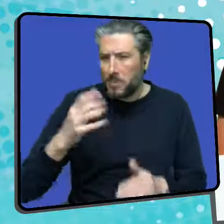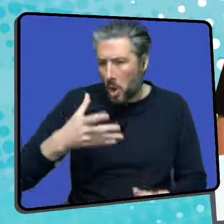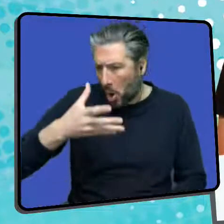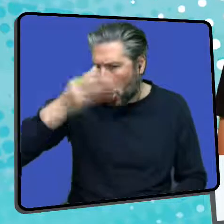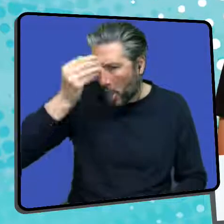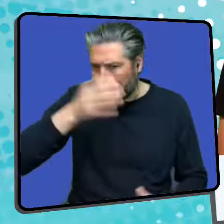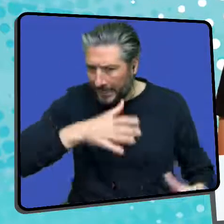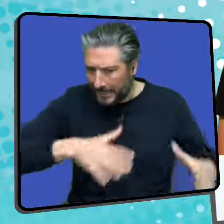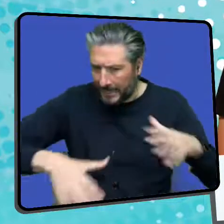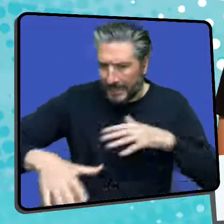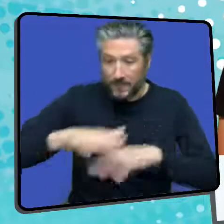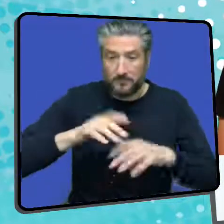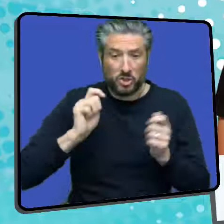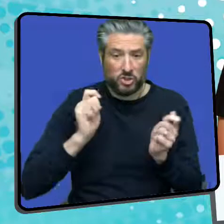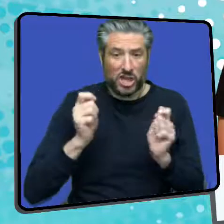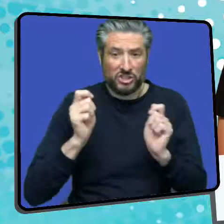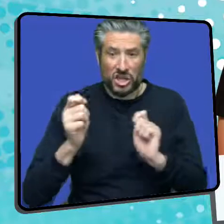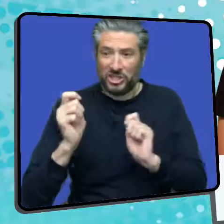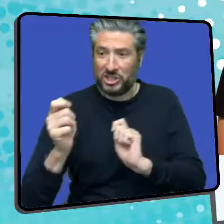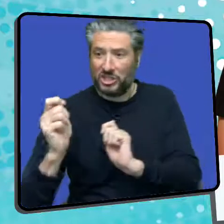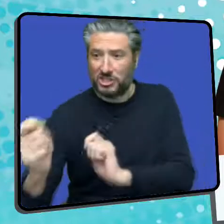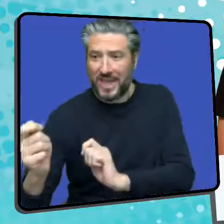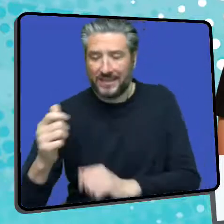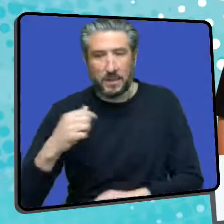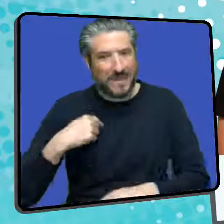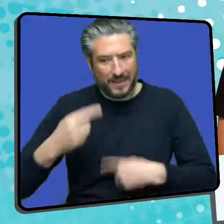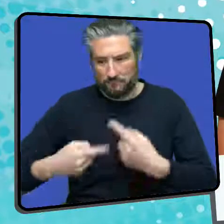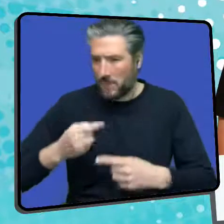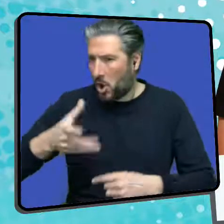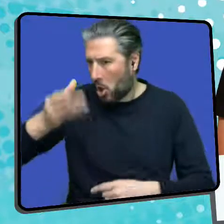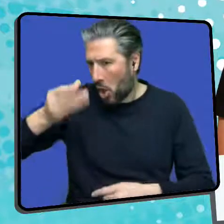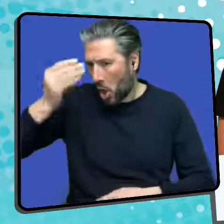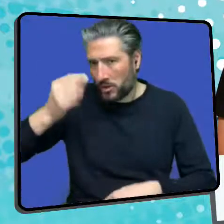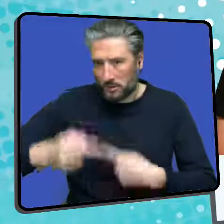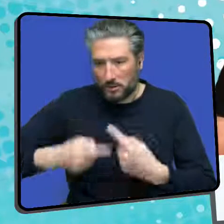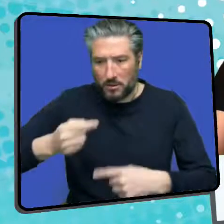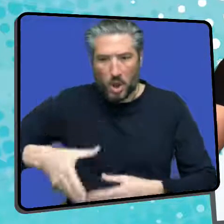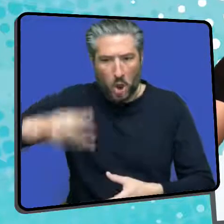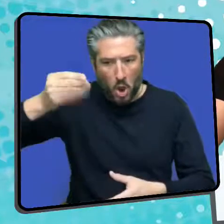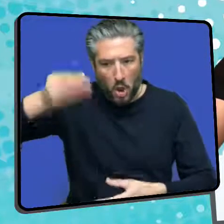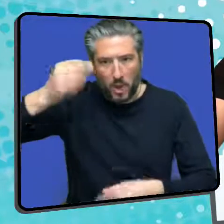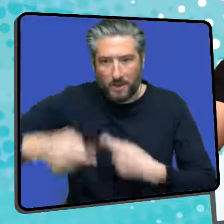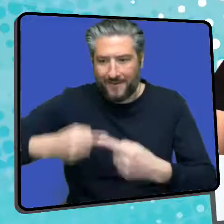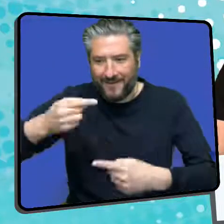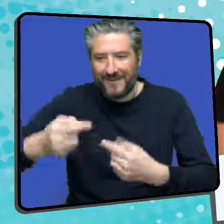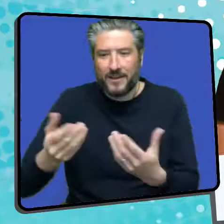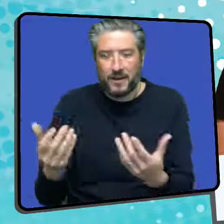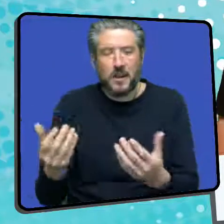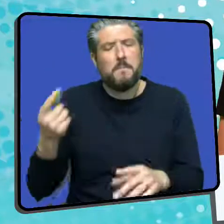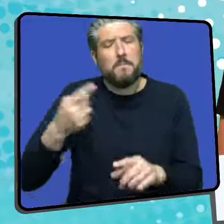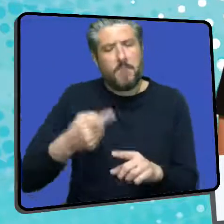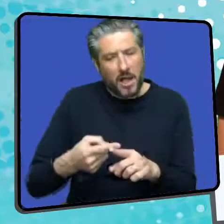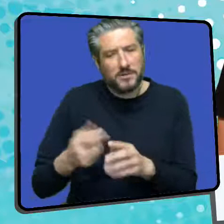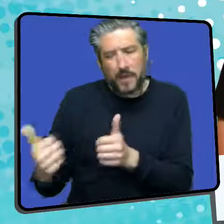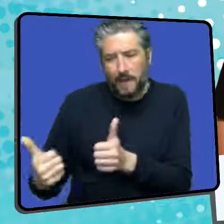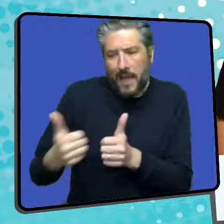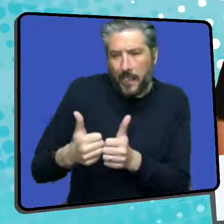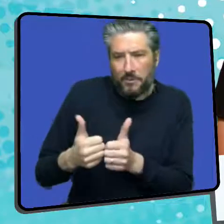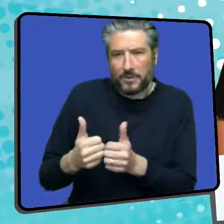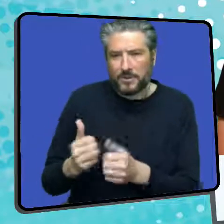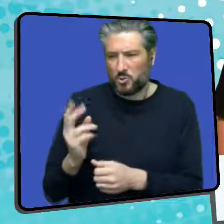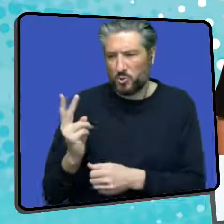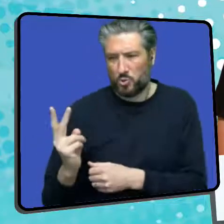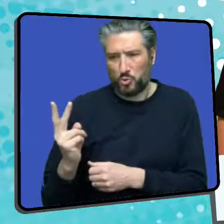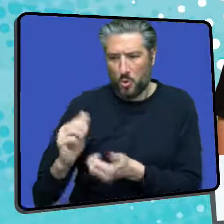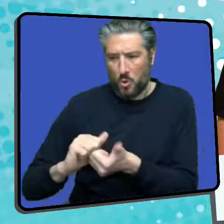will have to keep on learning. And luckily, I don't do this alone. I do this with a couple of experts. So I've got 2 colleagues